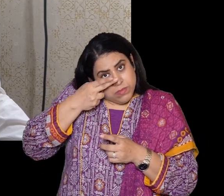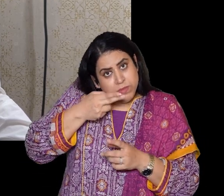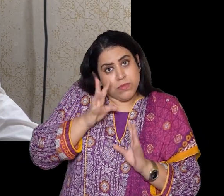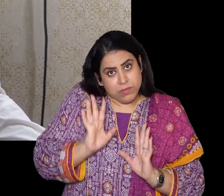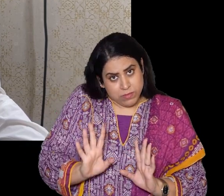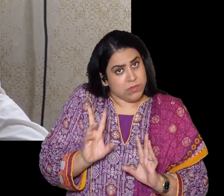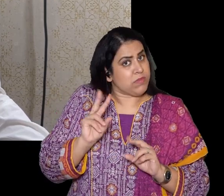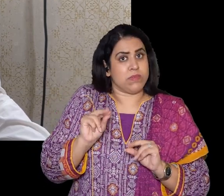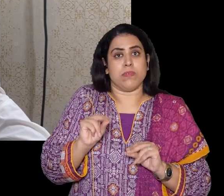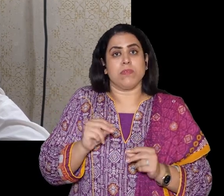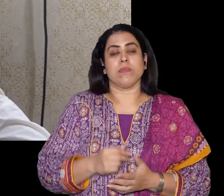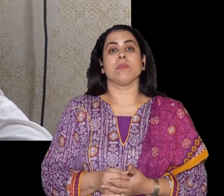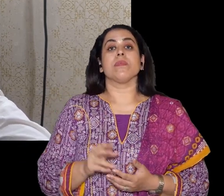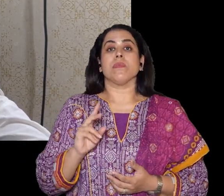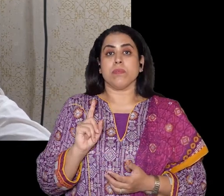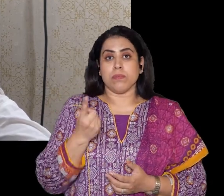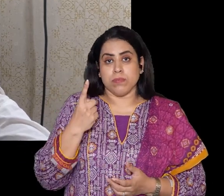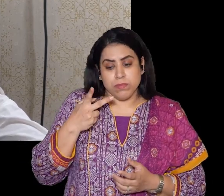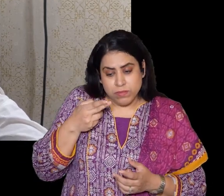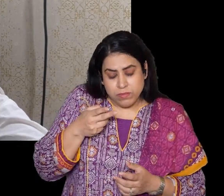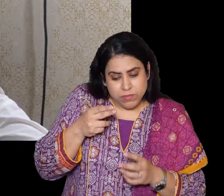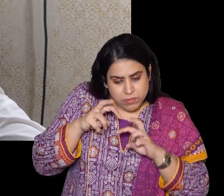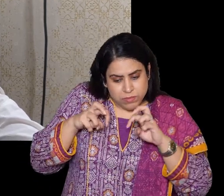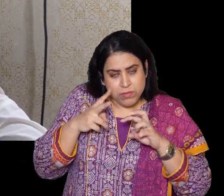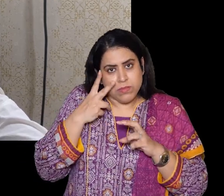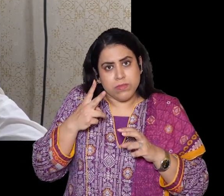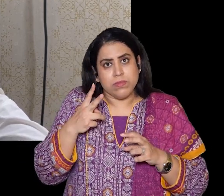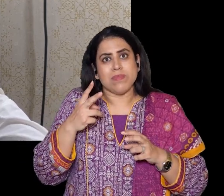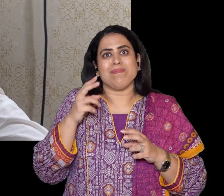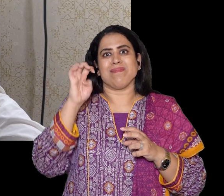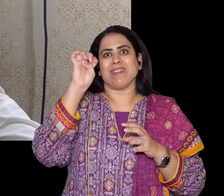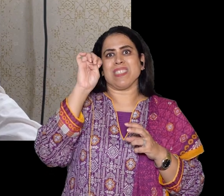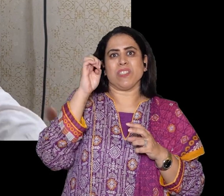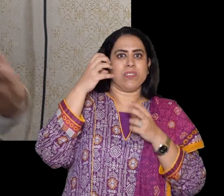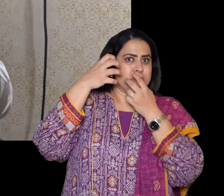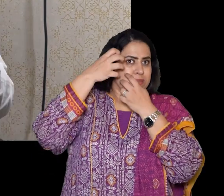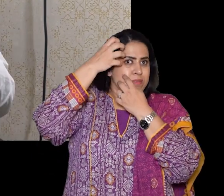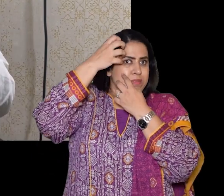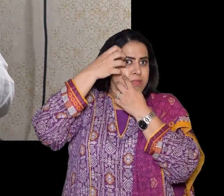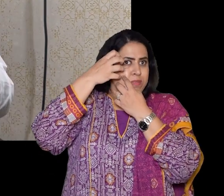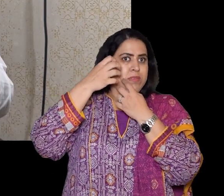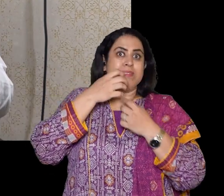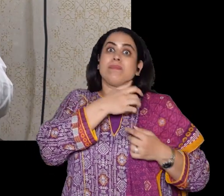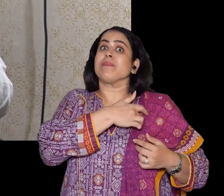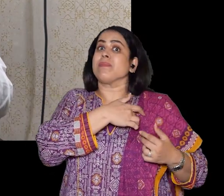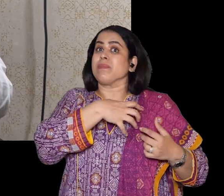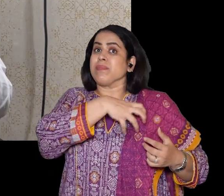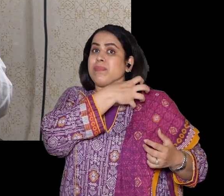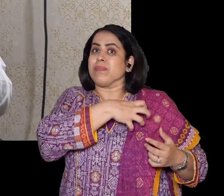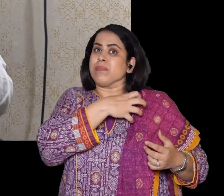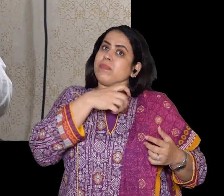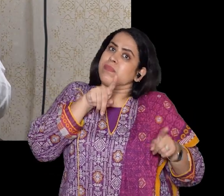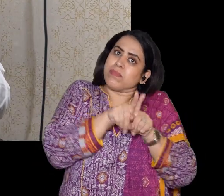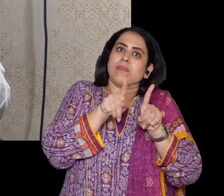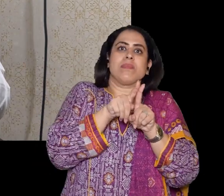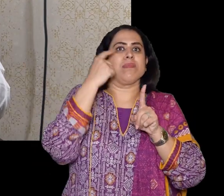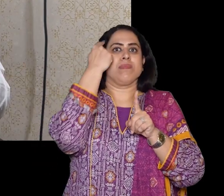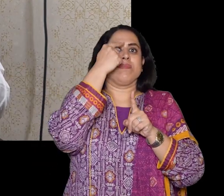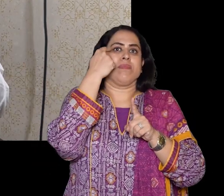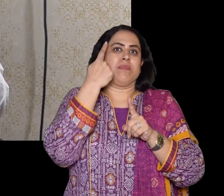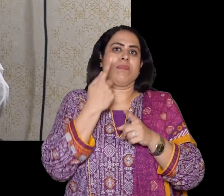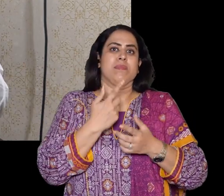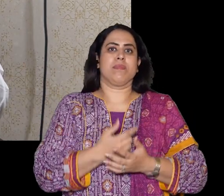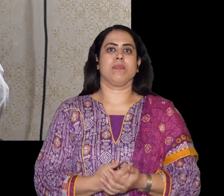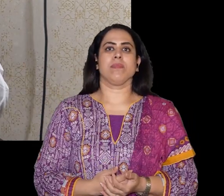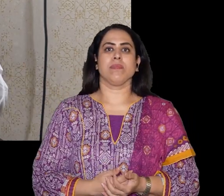procedures or not. Now, in investigative procedures, there are angiography. The way you do angiography of the heart, the way we do the